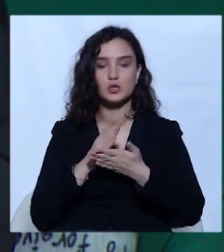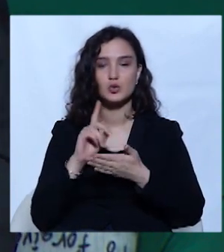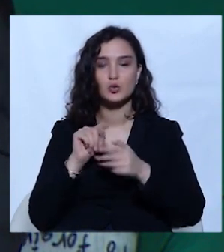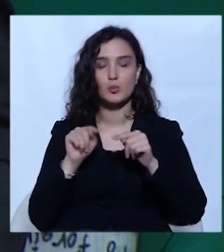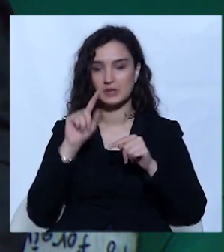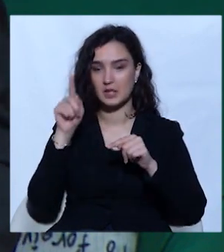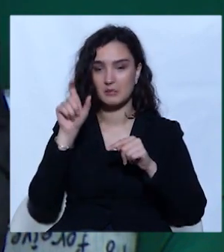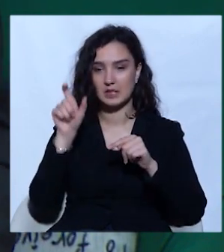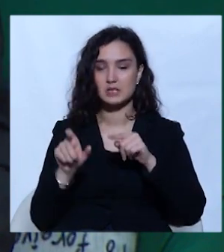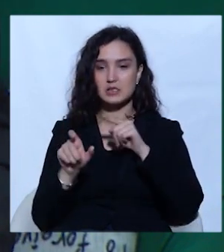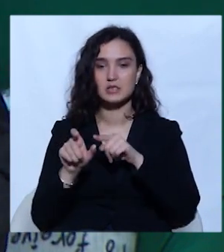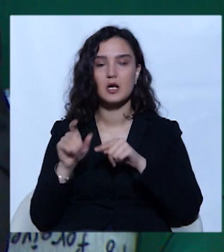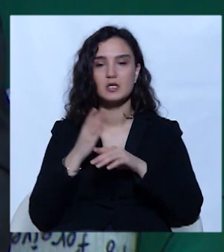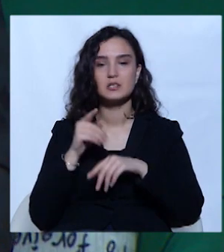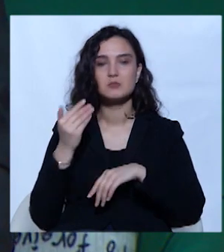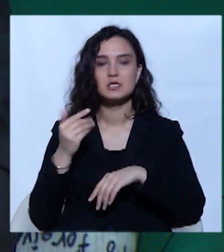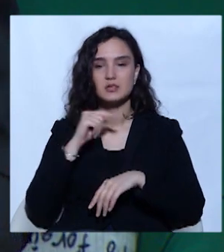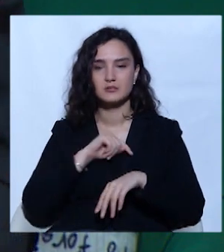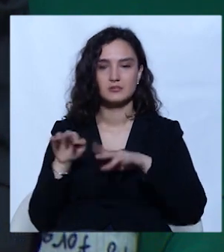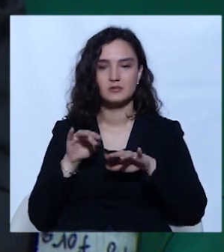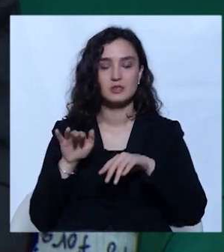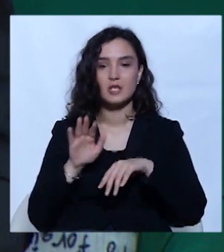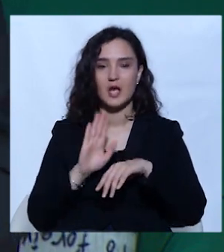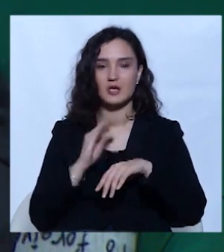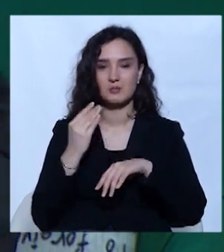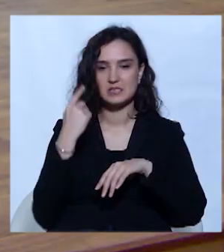person is their character and not the way that they look.